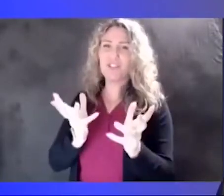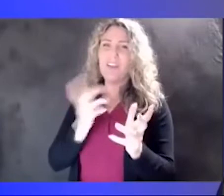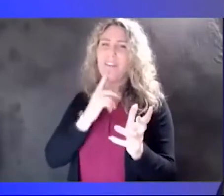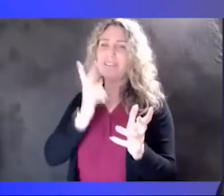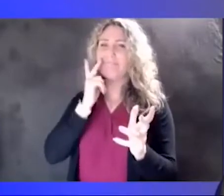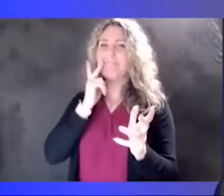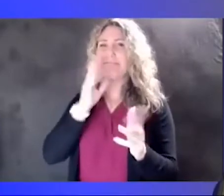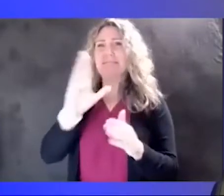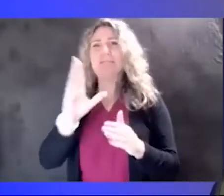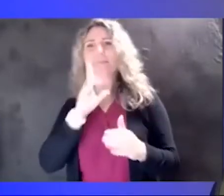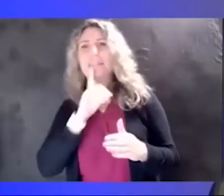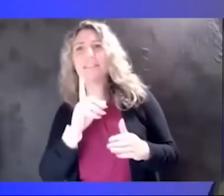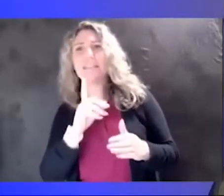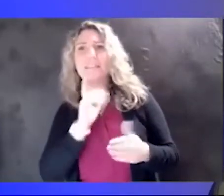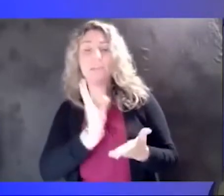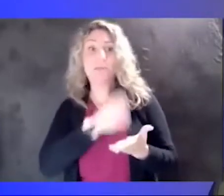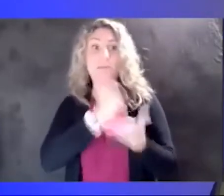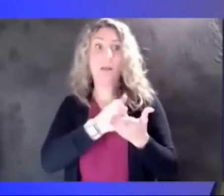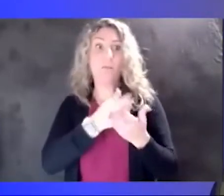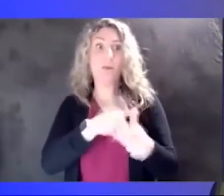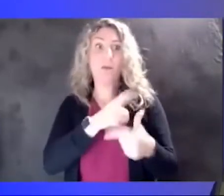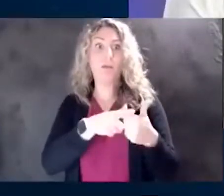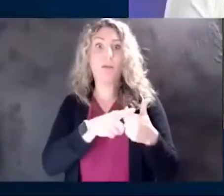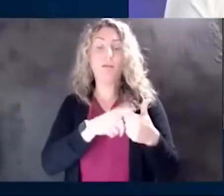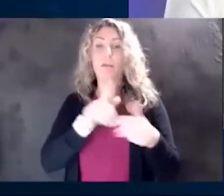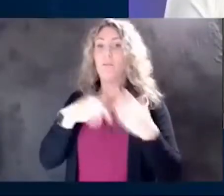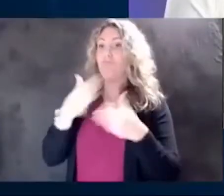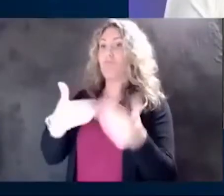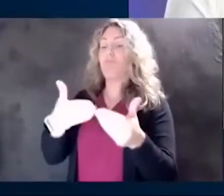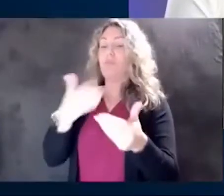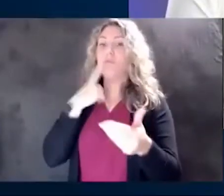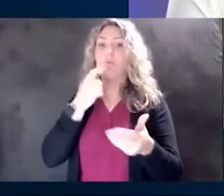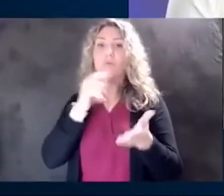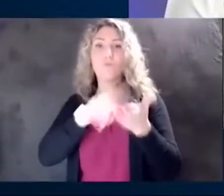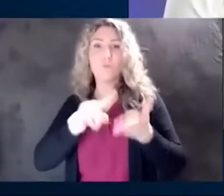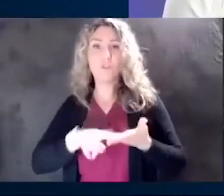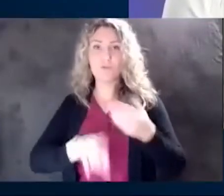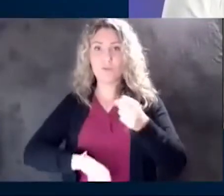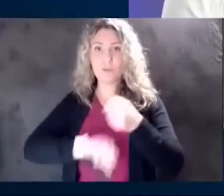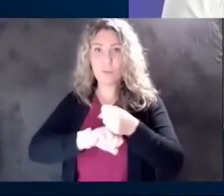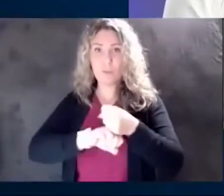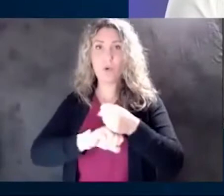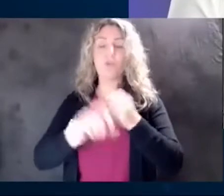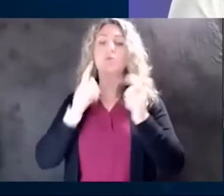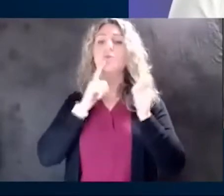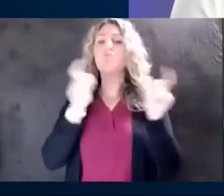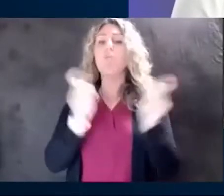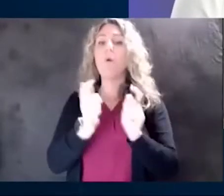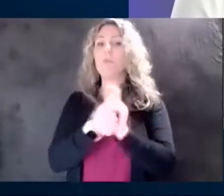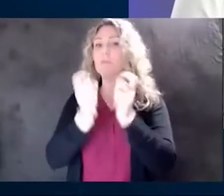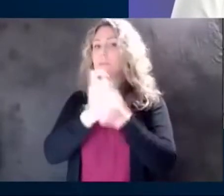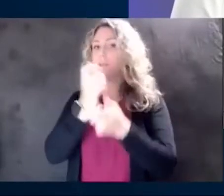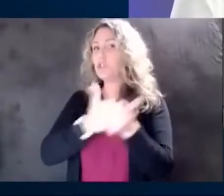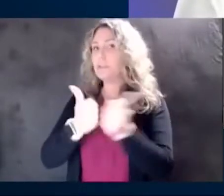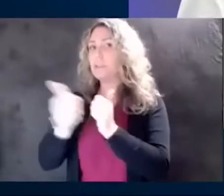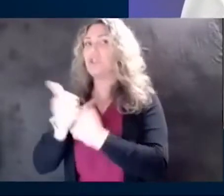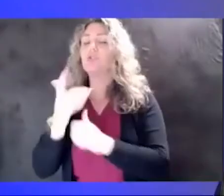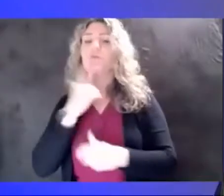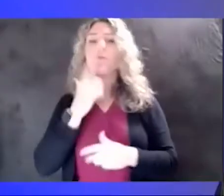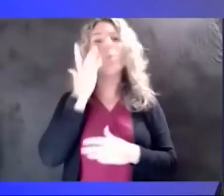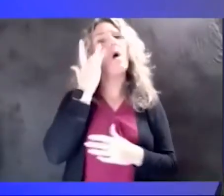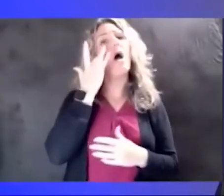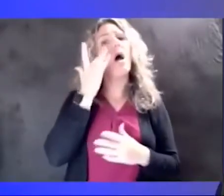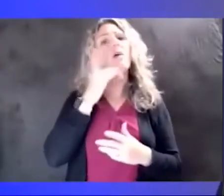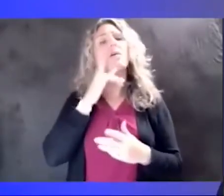for him, or is like a weaning process best? The research certainly does support small changes at a time, and that is because we are looking to help